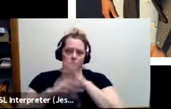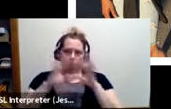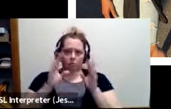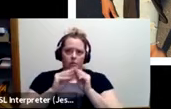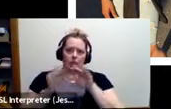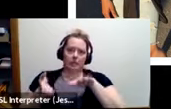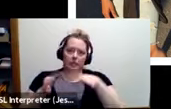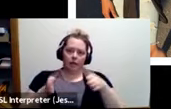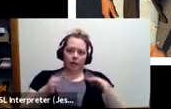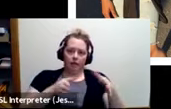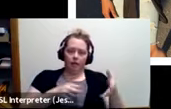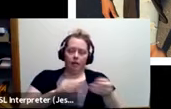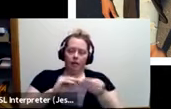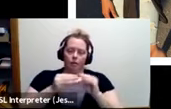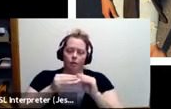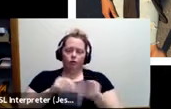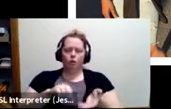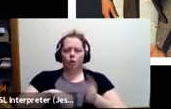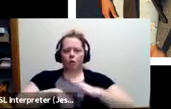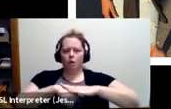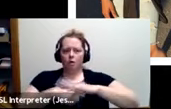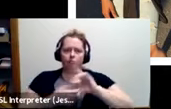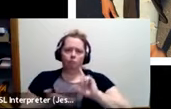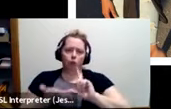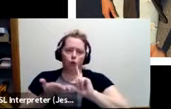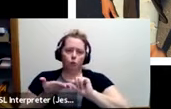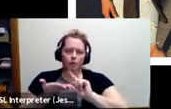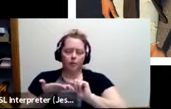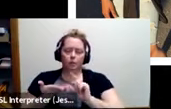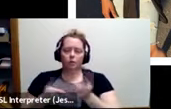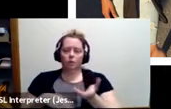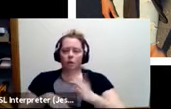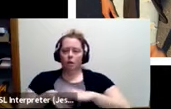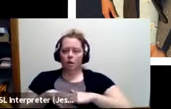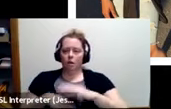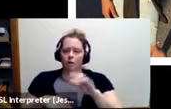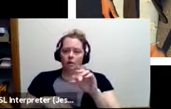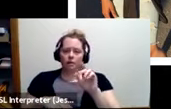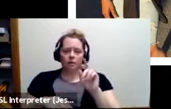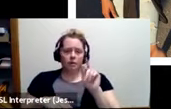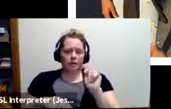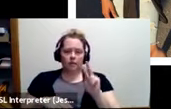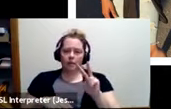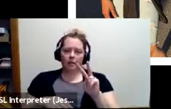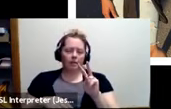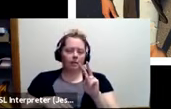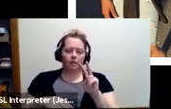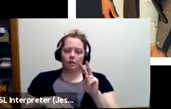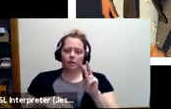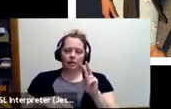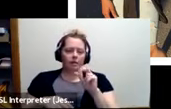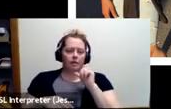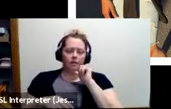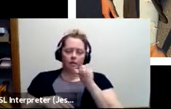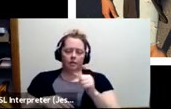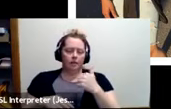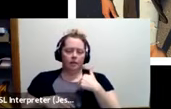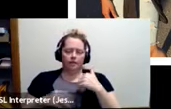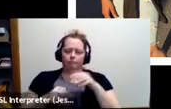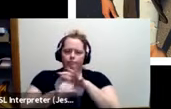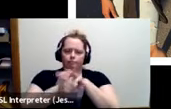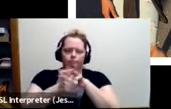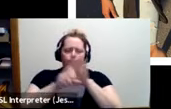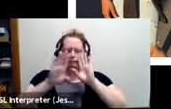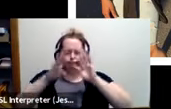on newspapers and the TVs, and it does not get the same energy as it does for